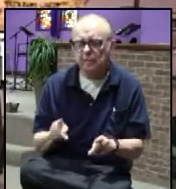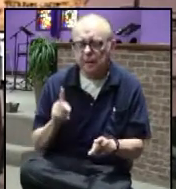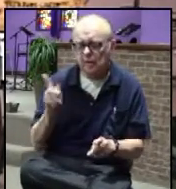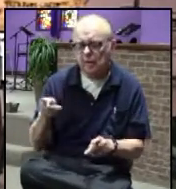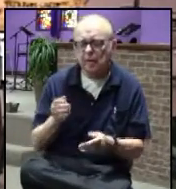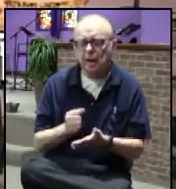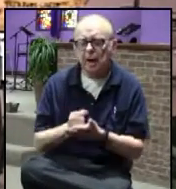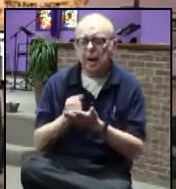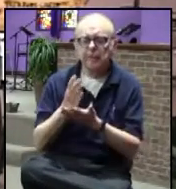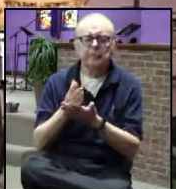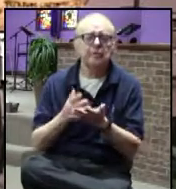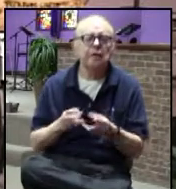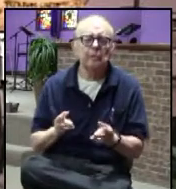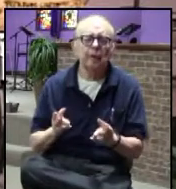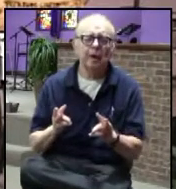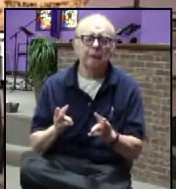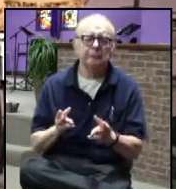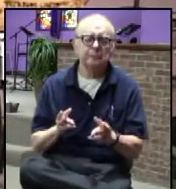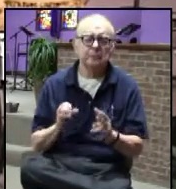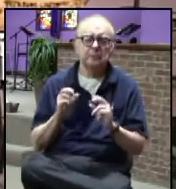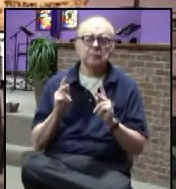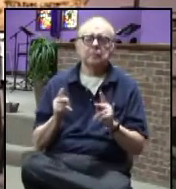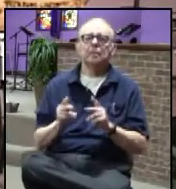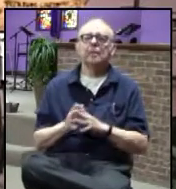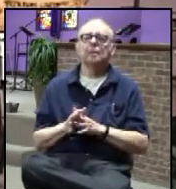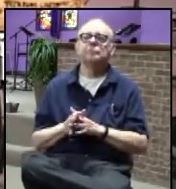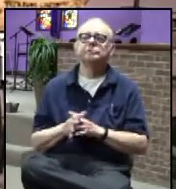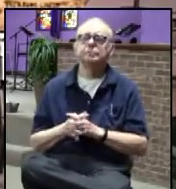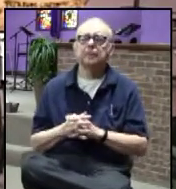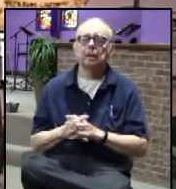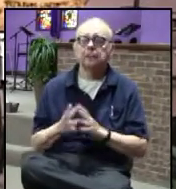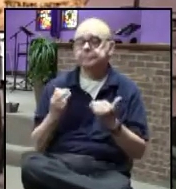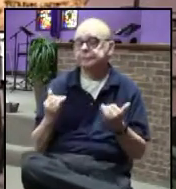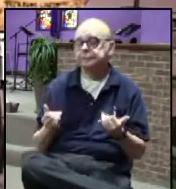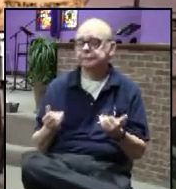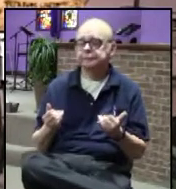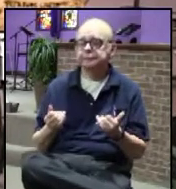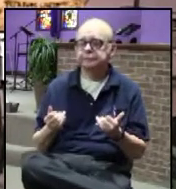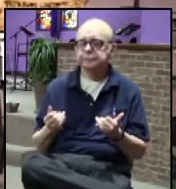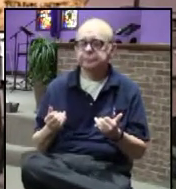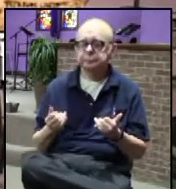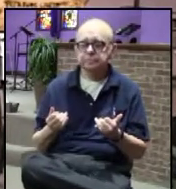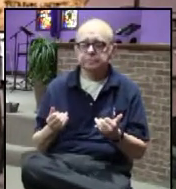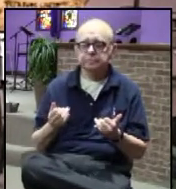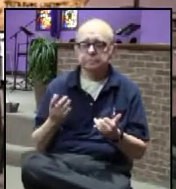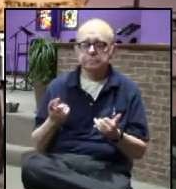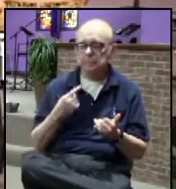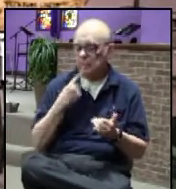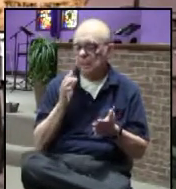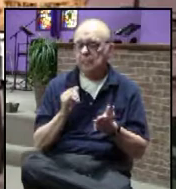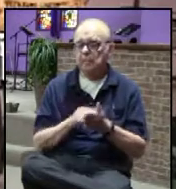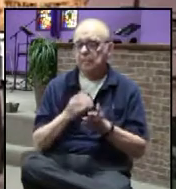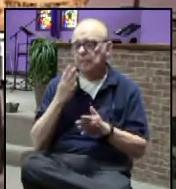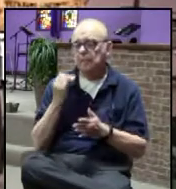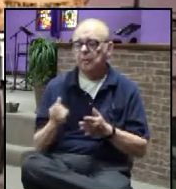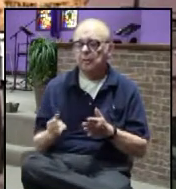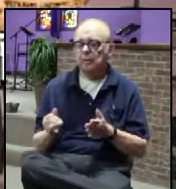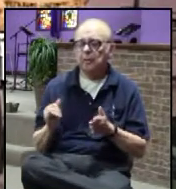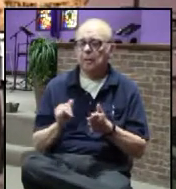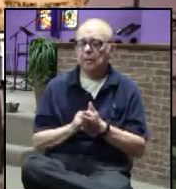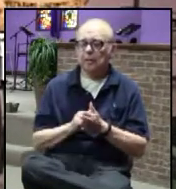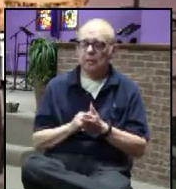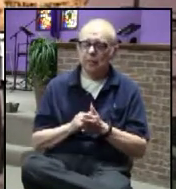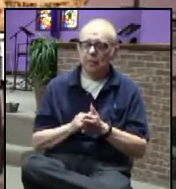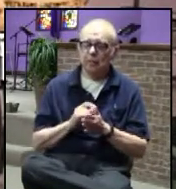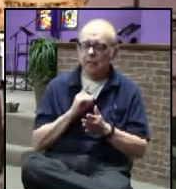help them in some way. Okay? Now, why I'm saying that is because this was